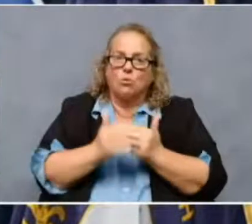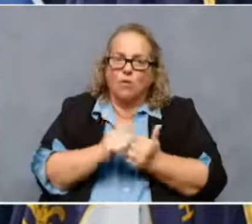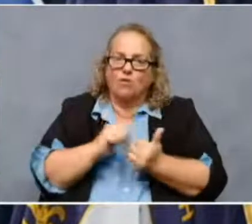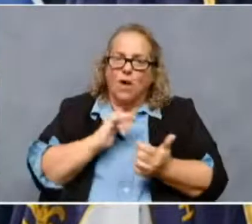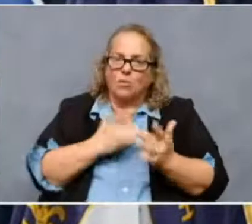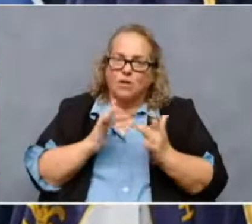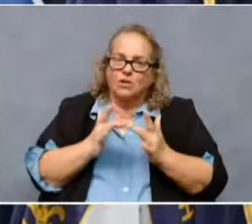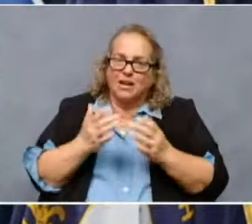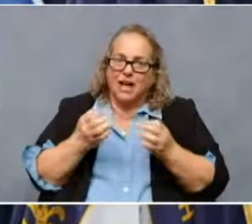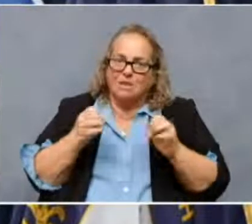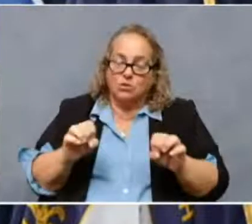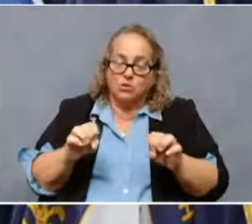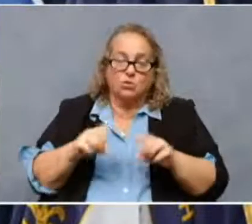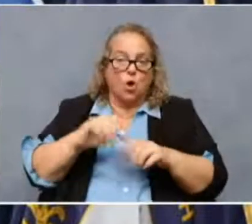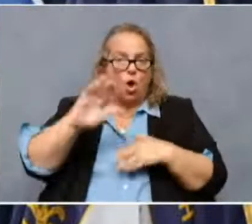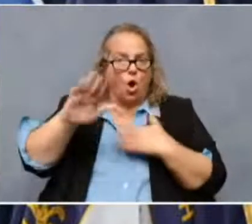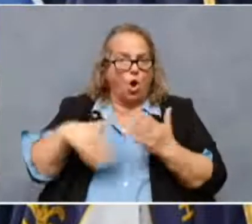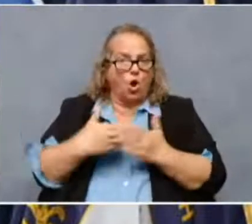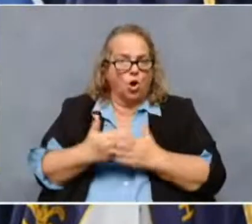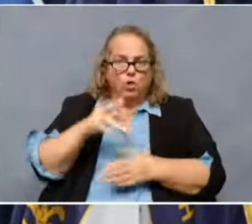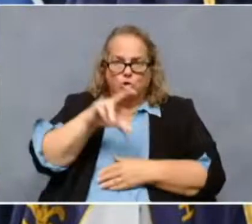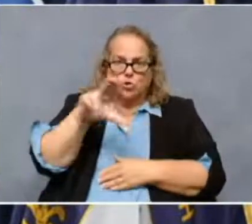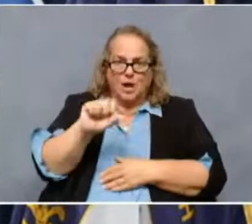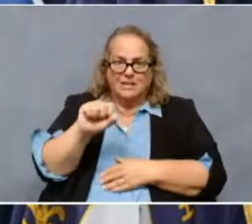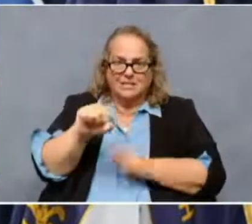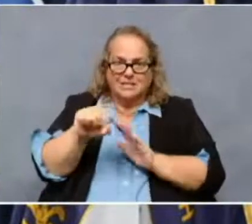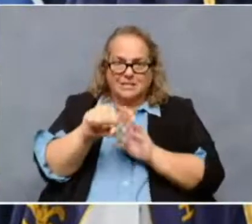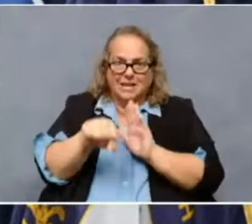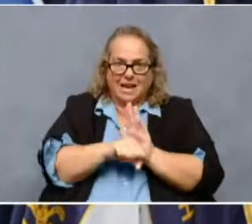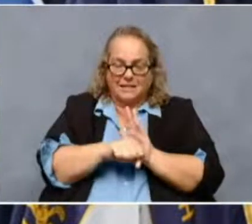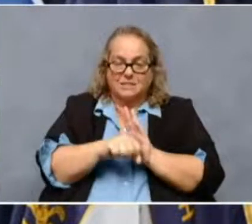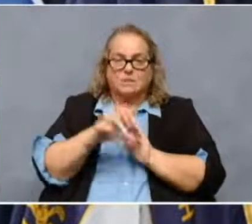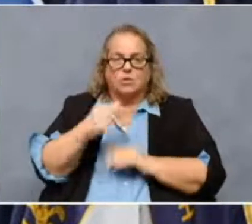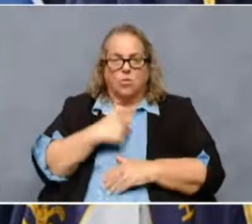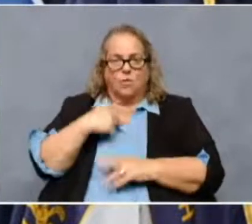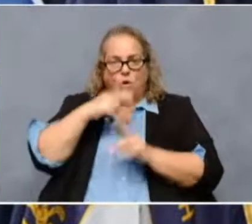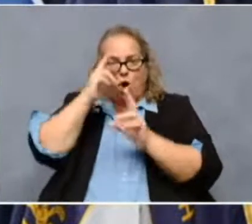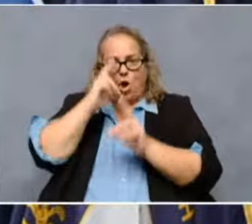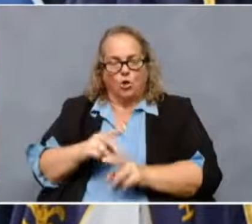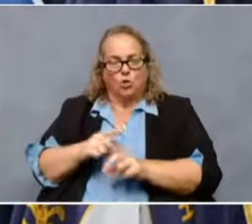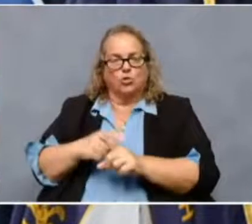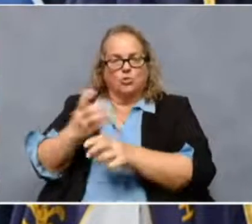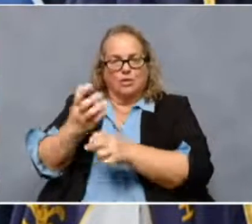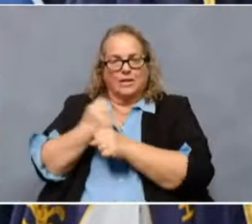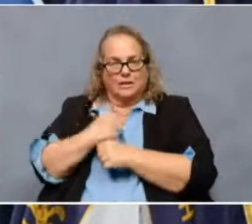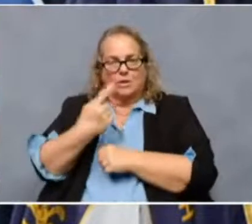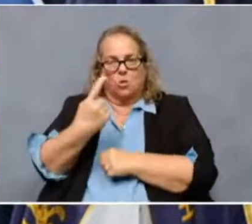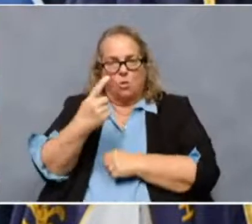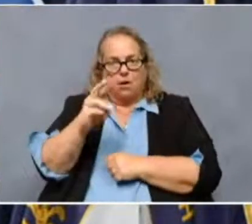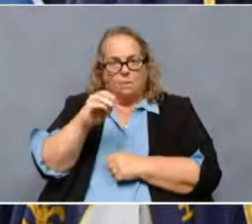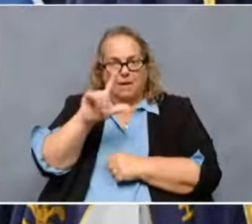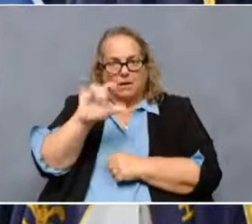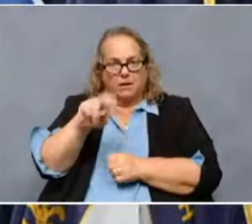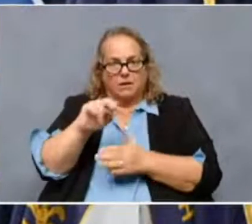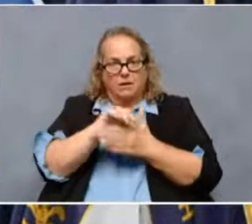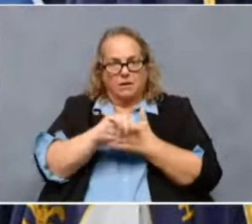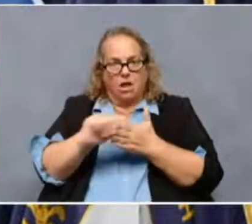U.S. states and territories, and so we're honored to be able to receive $1 million in this grant. The